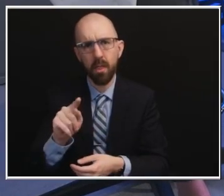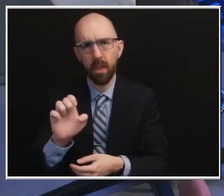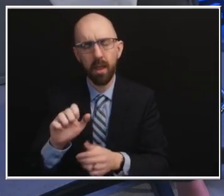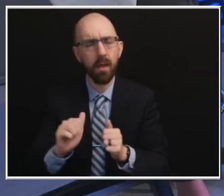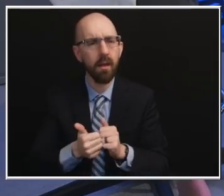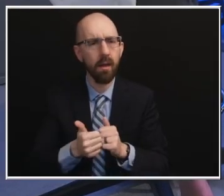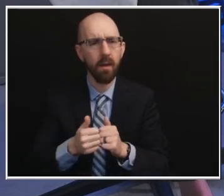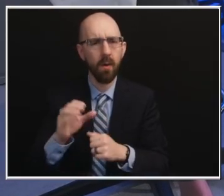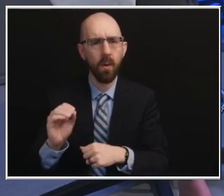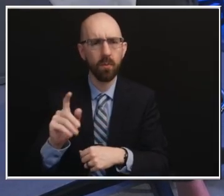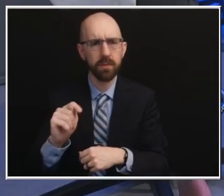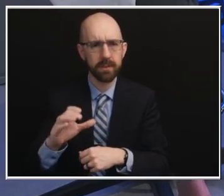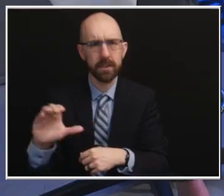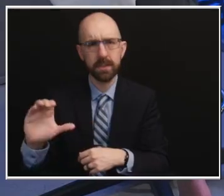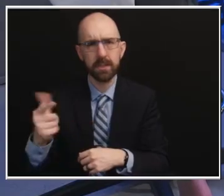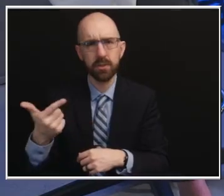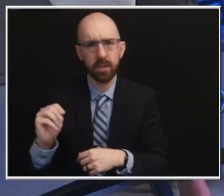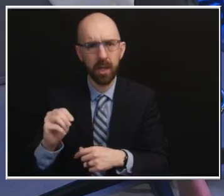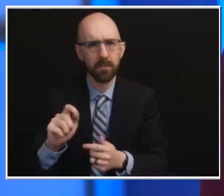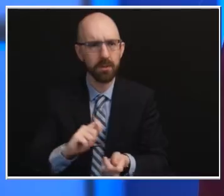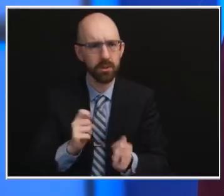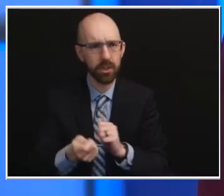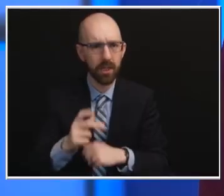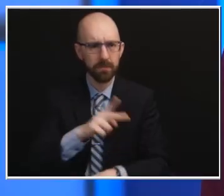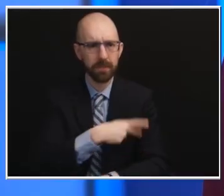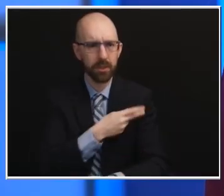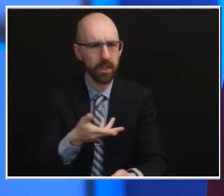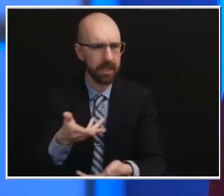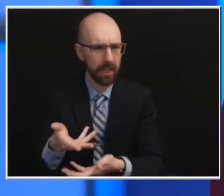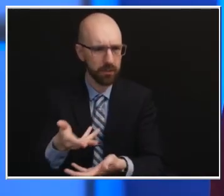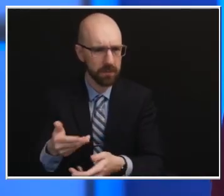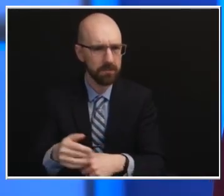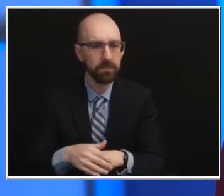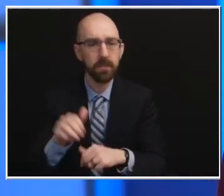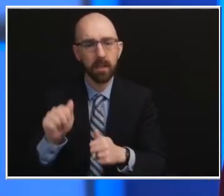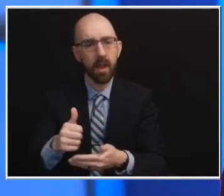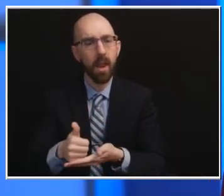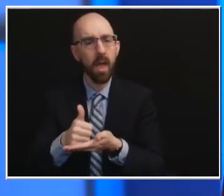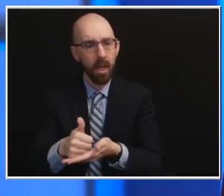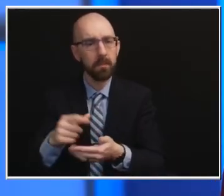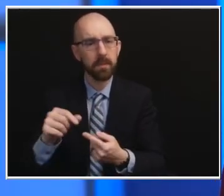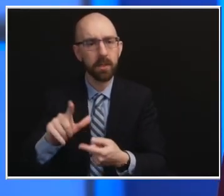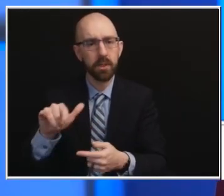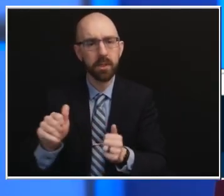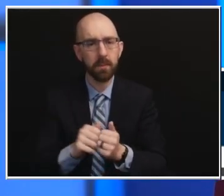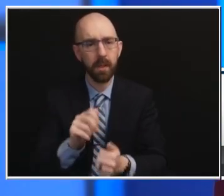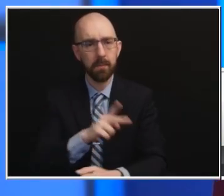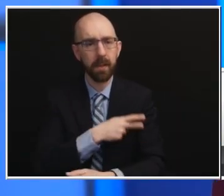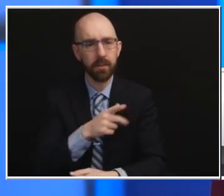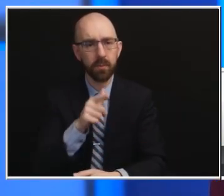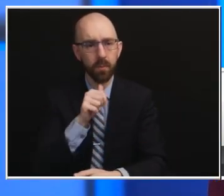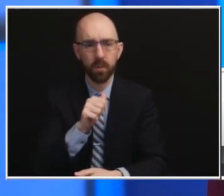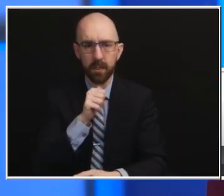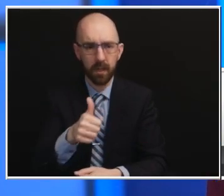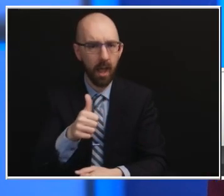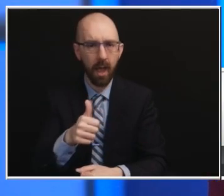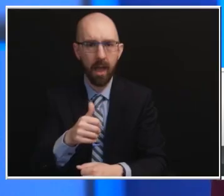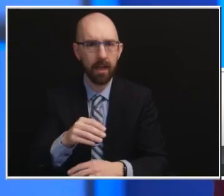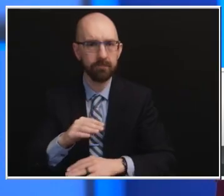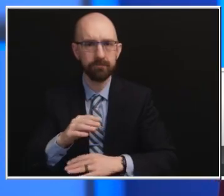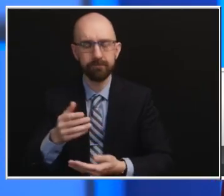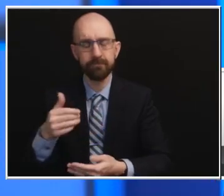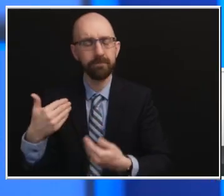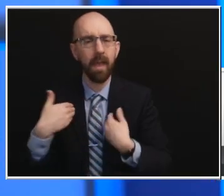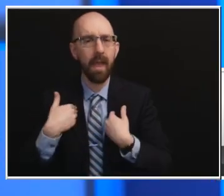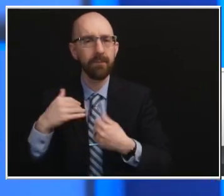CGMs might change patient engagement? Yeah, I think it can really help out, especially in patients who are not meeting insurance requirements for some of the